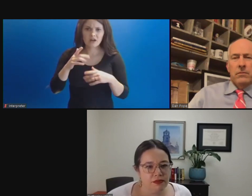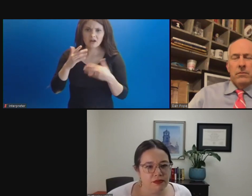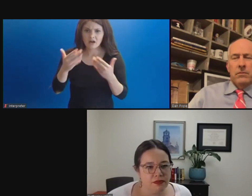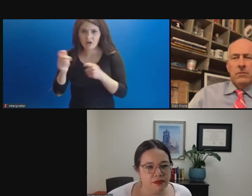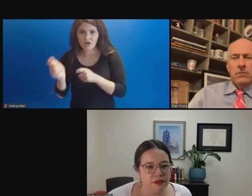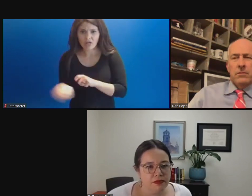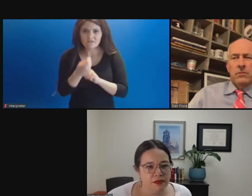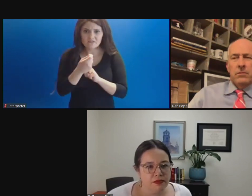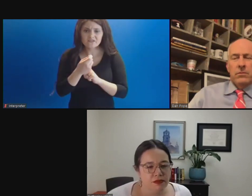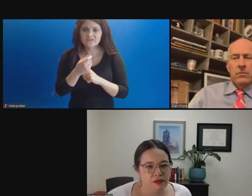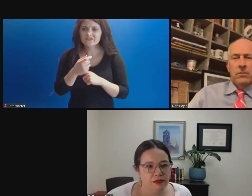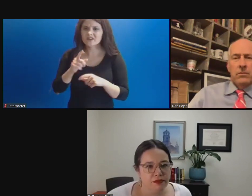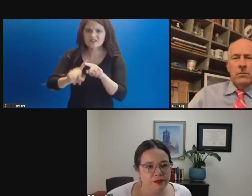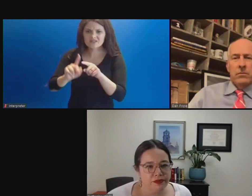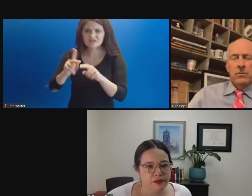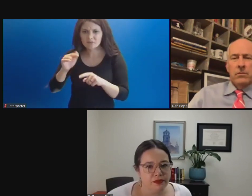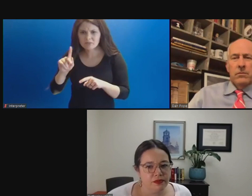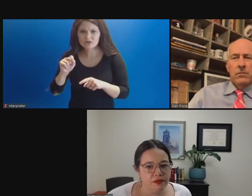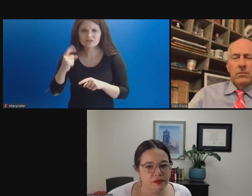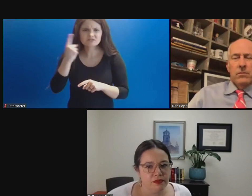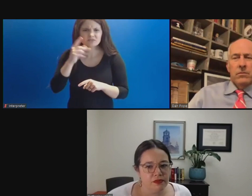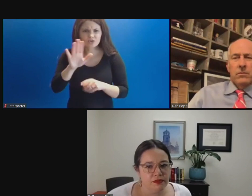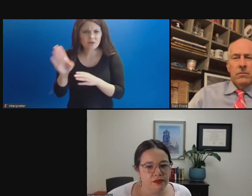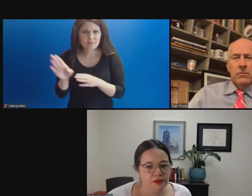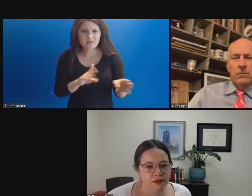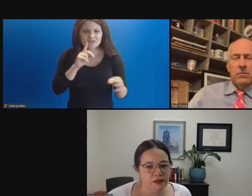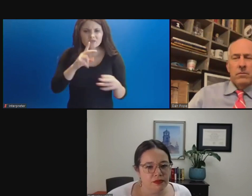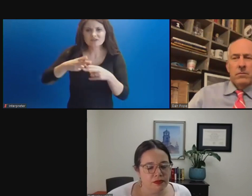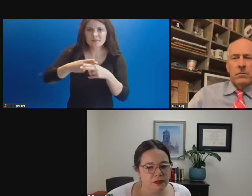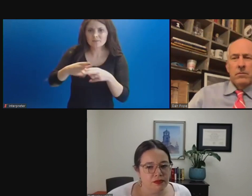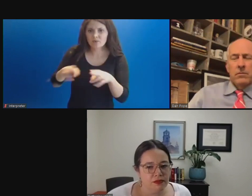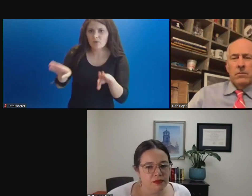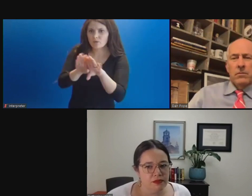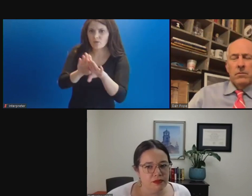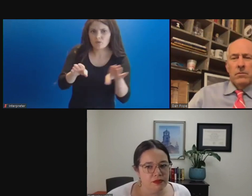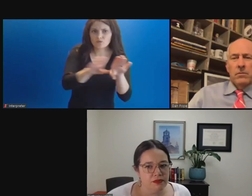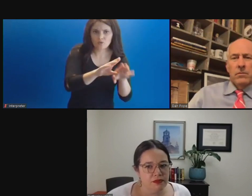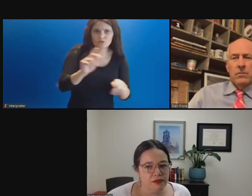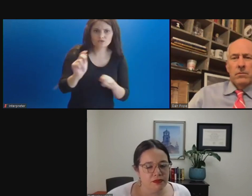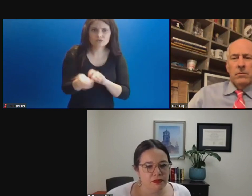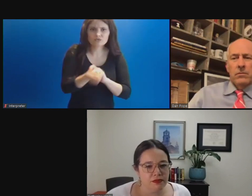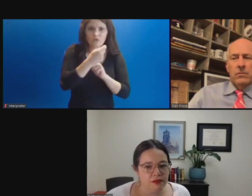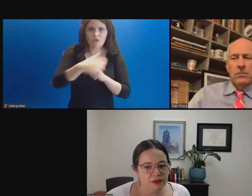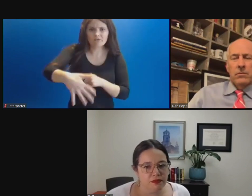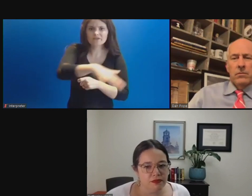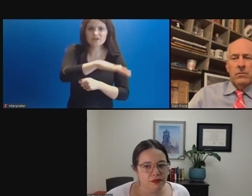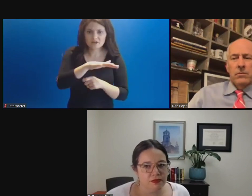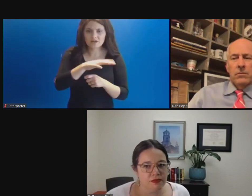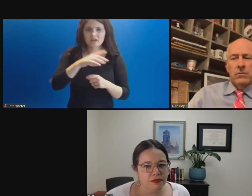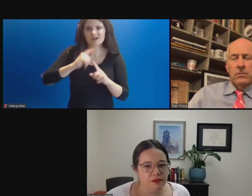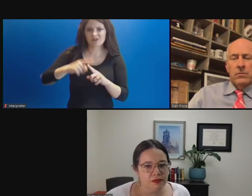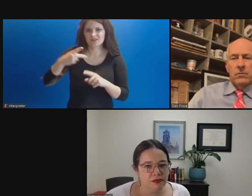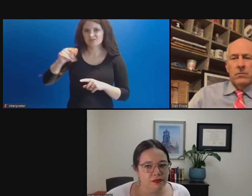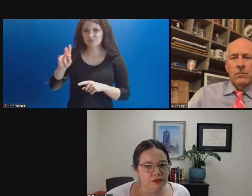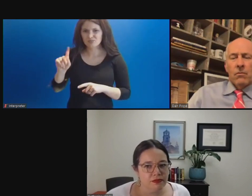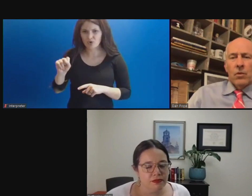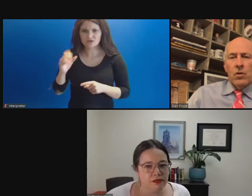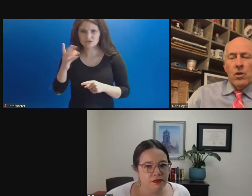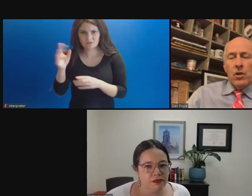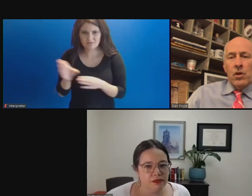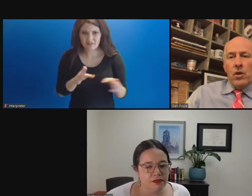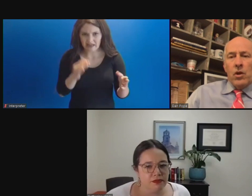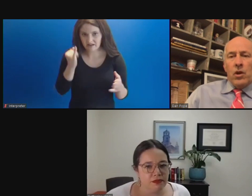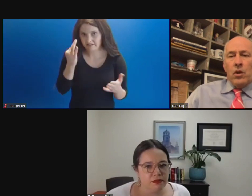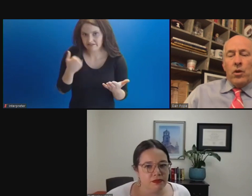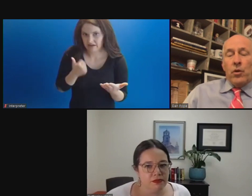are the plans as far as temporarily closing the golf courses and the parks, if